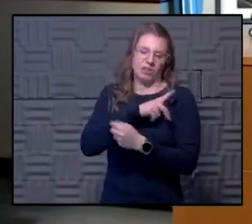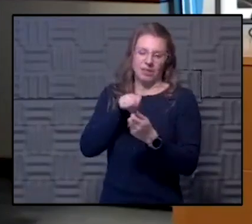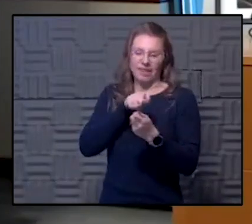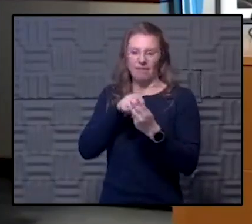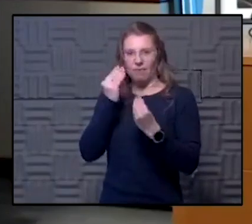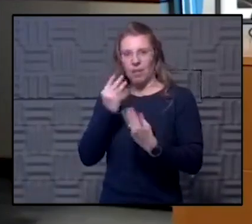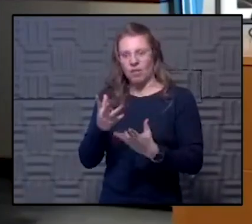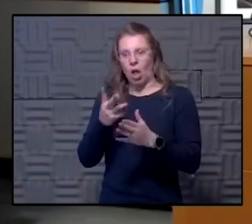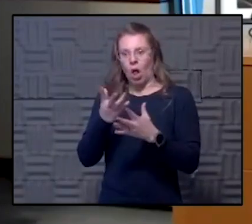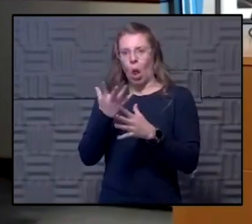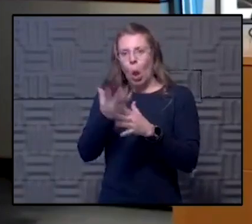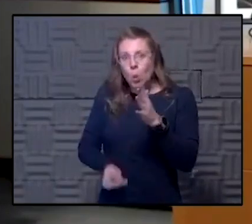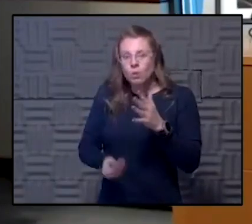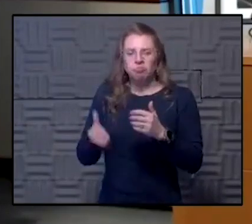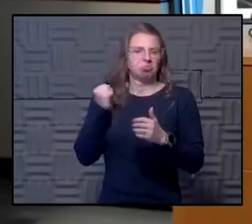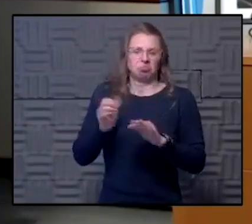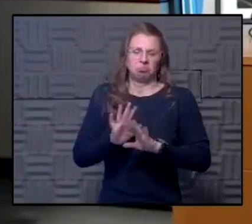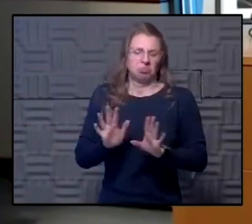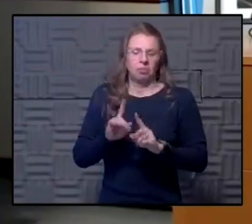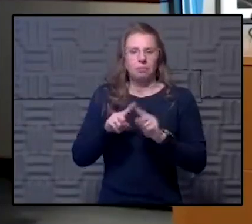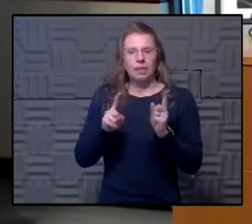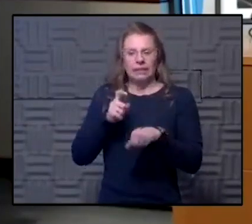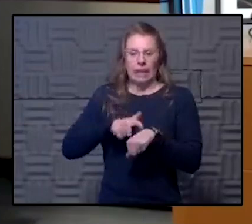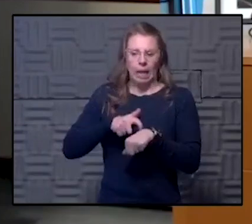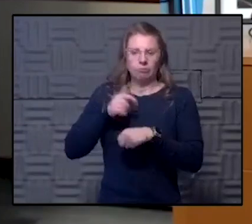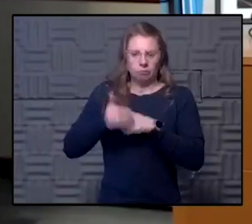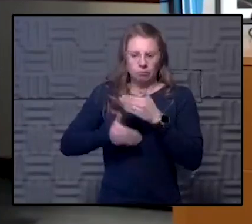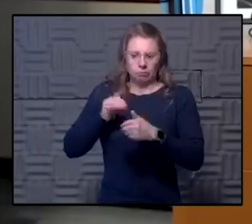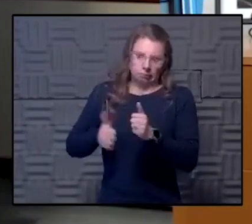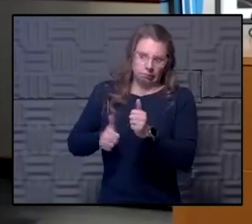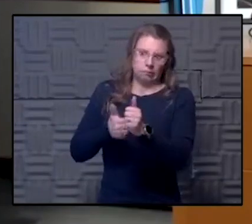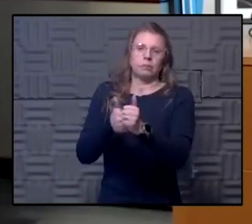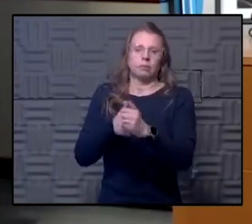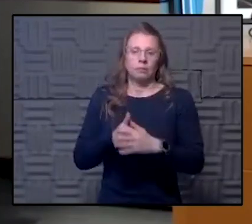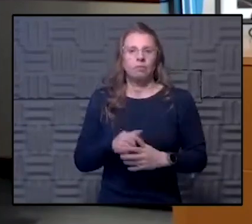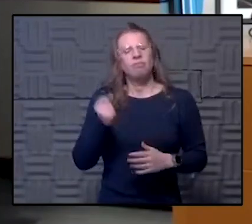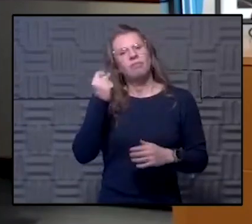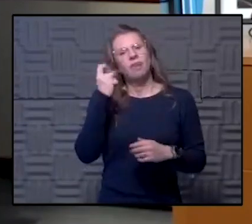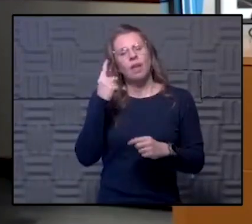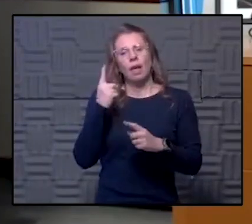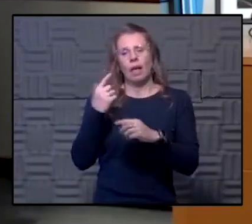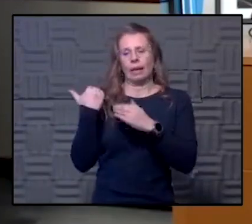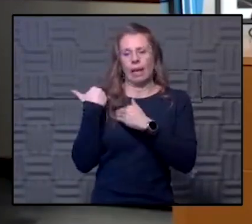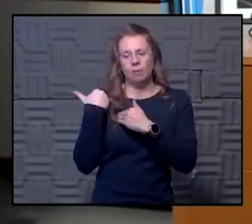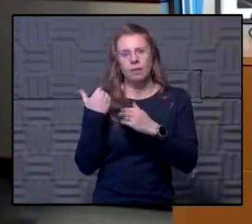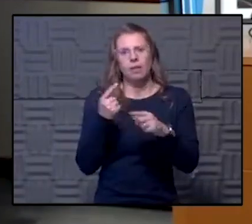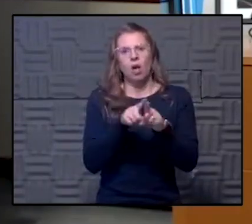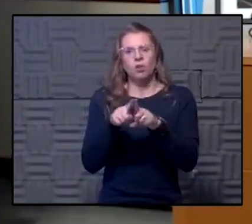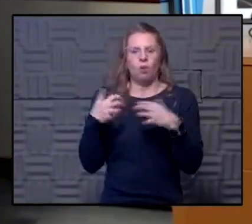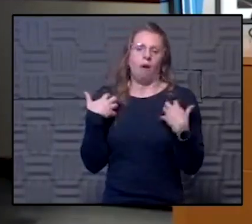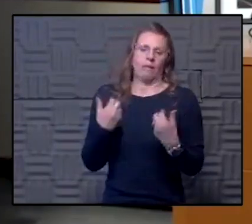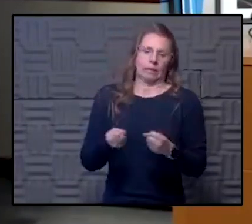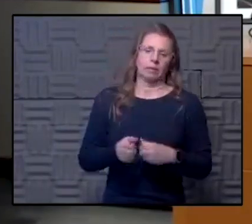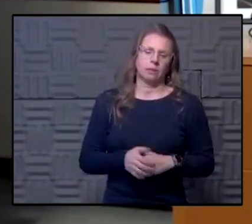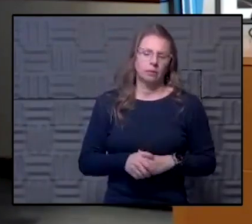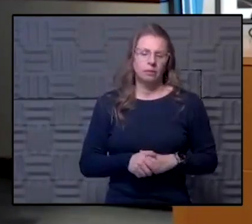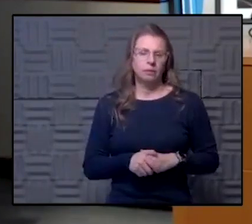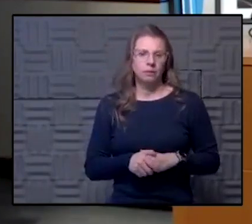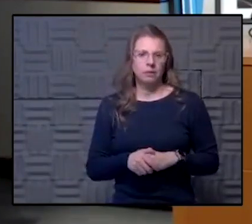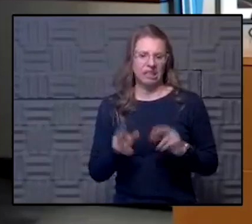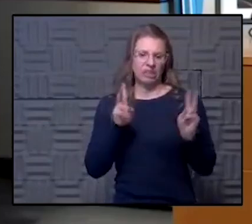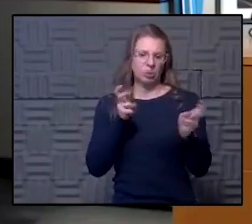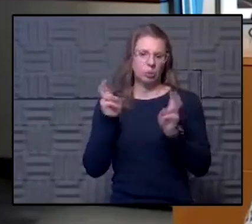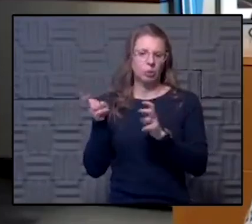not going to lose it. It's just a matter of timing. I understand it's an accountability and it's a confidence issue, but